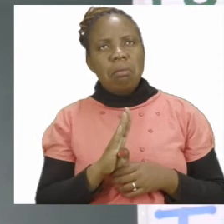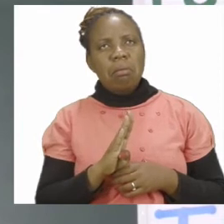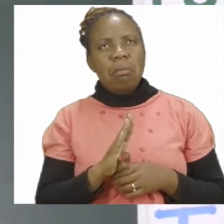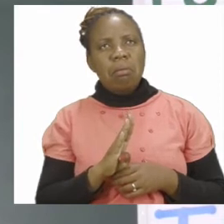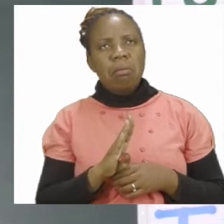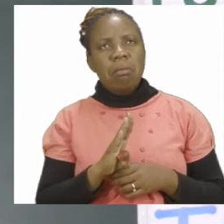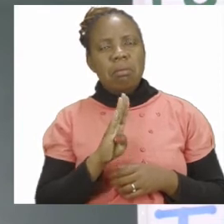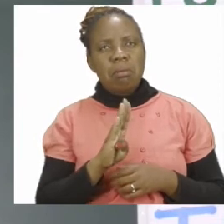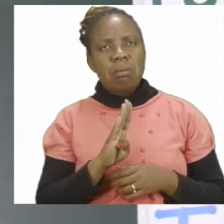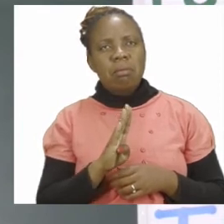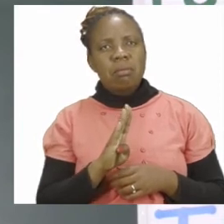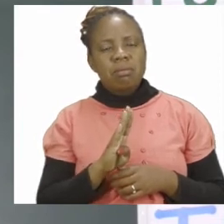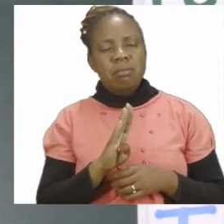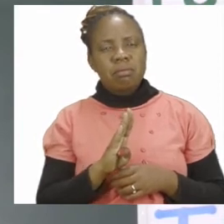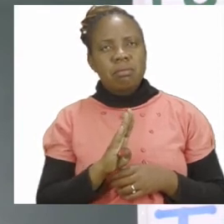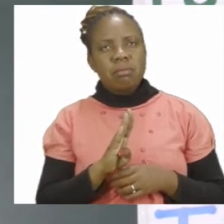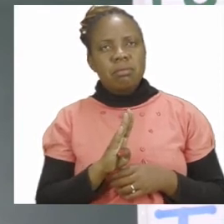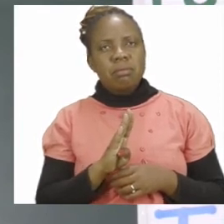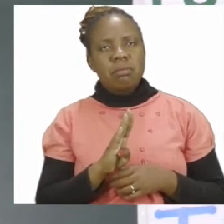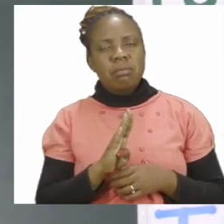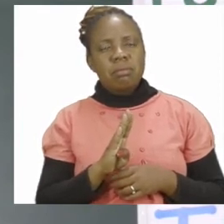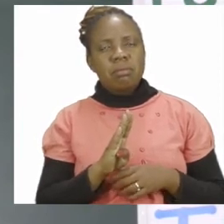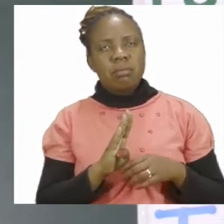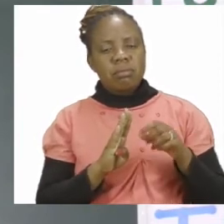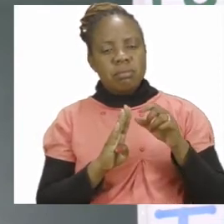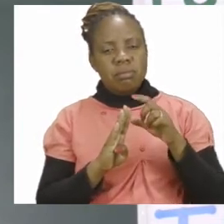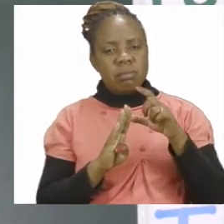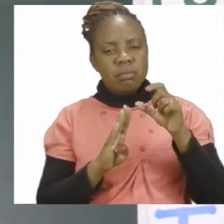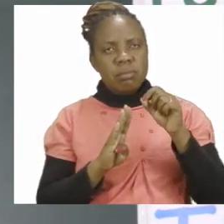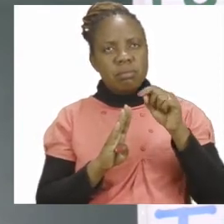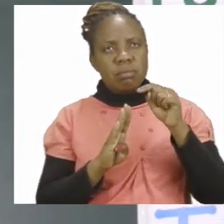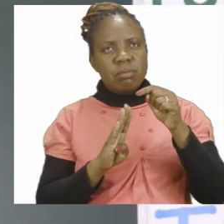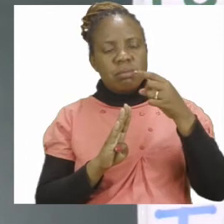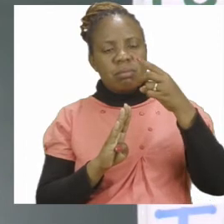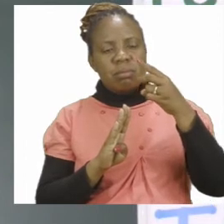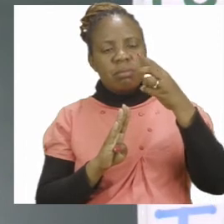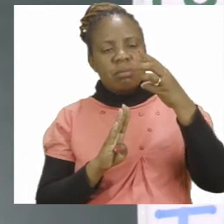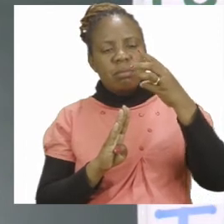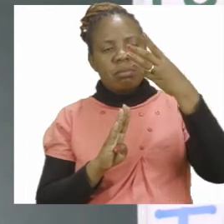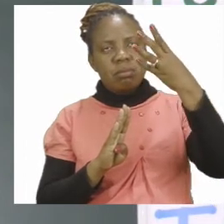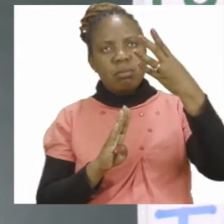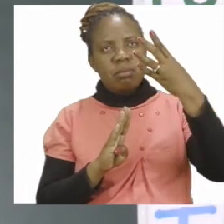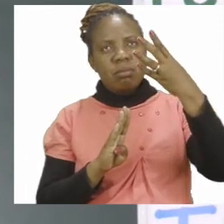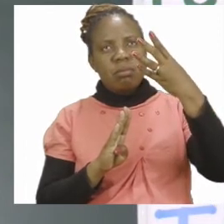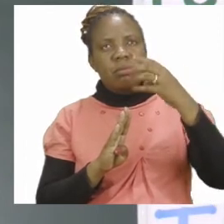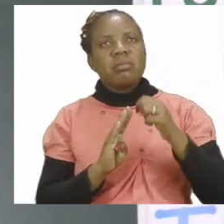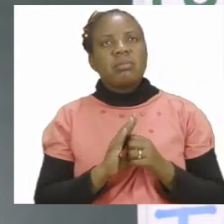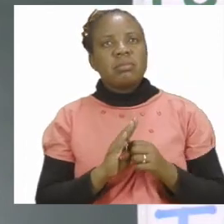Right? So now we take B and we count 4 blocks up. Let's